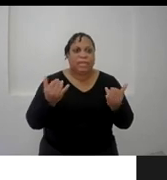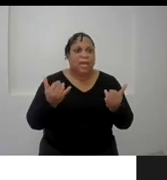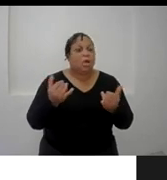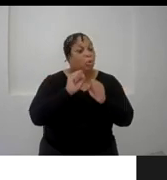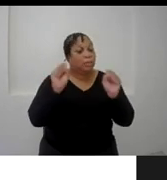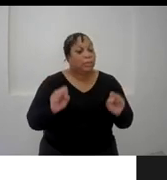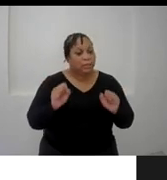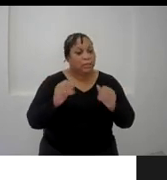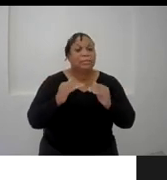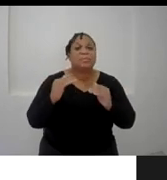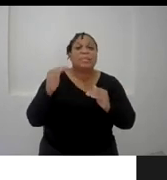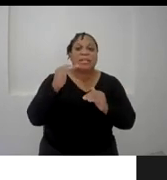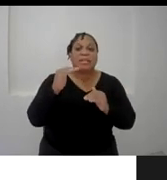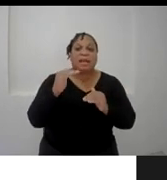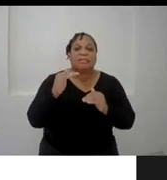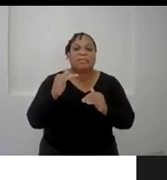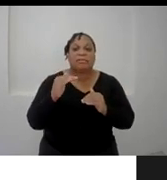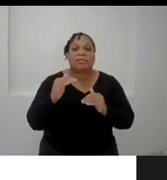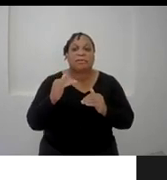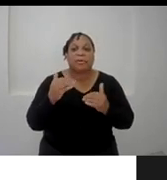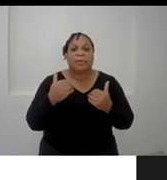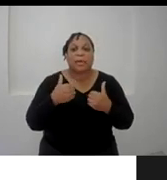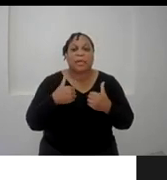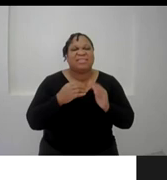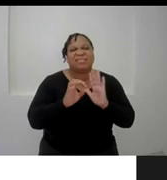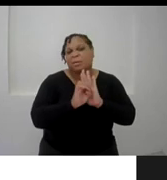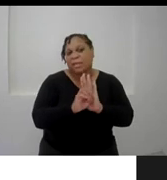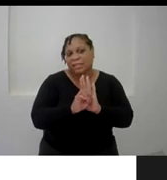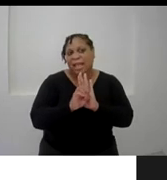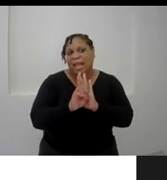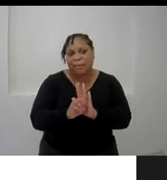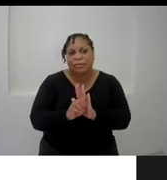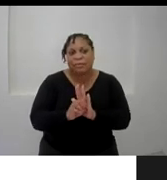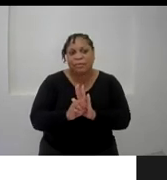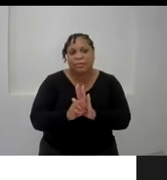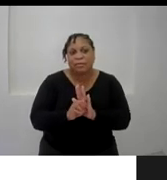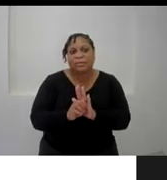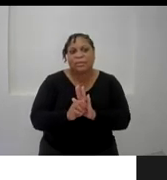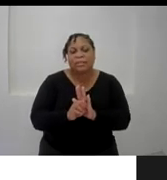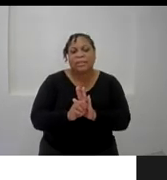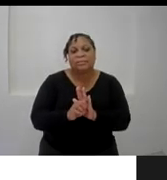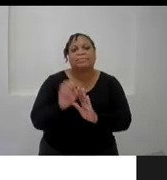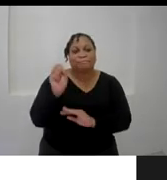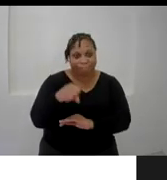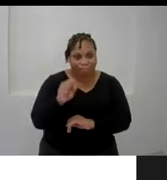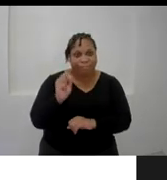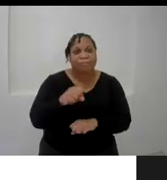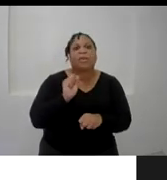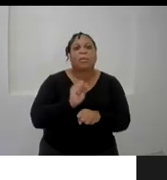level. We've got some examples where it is working,